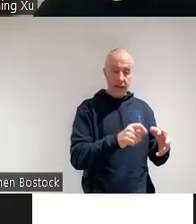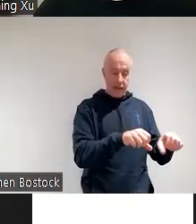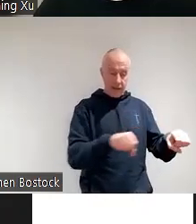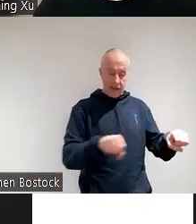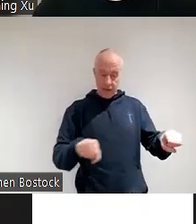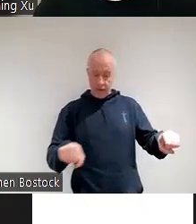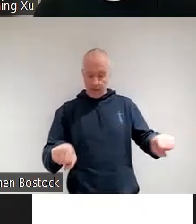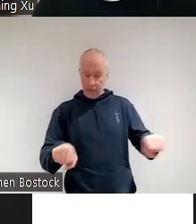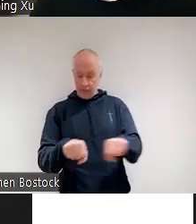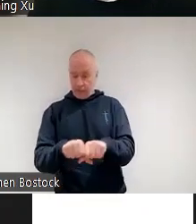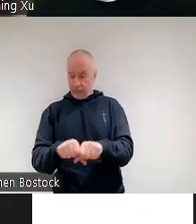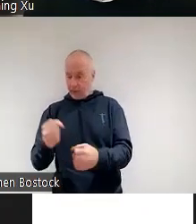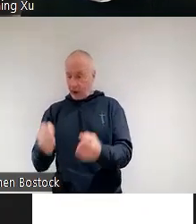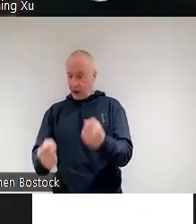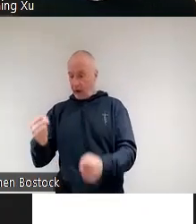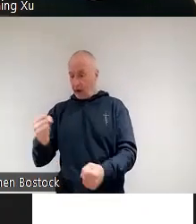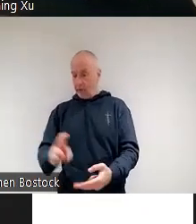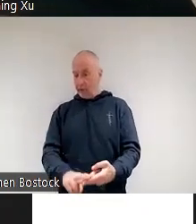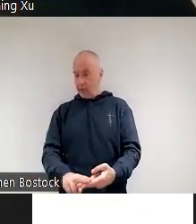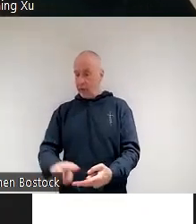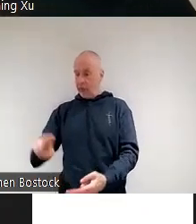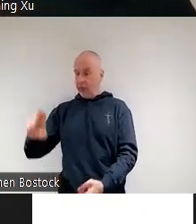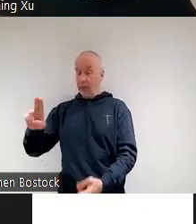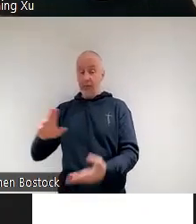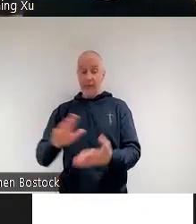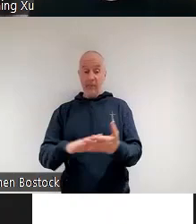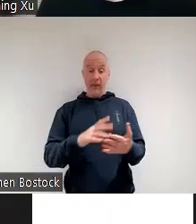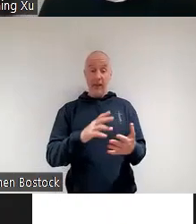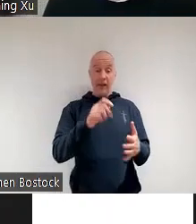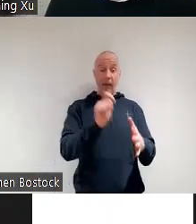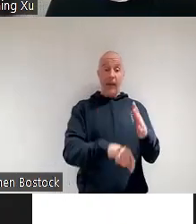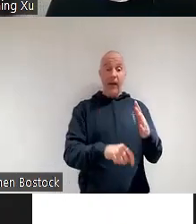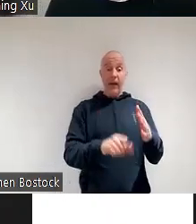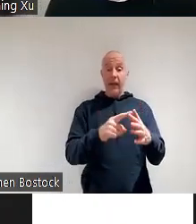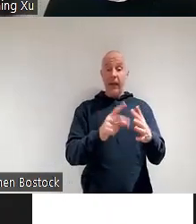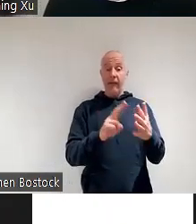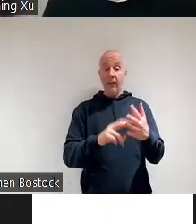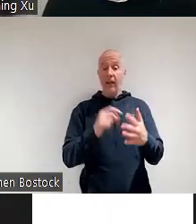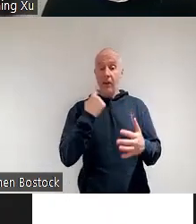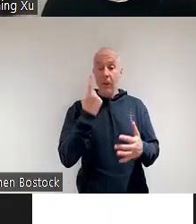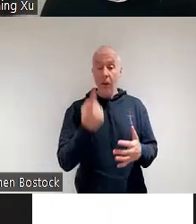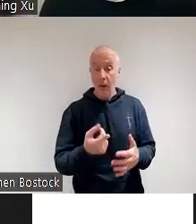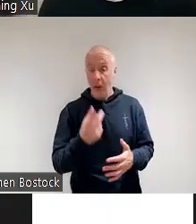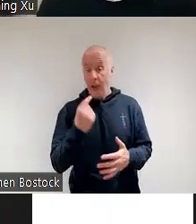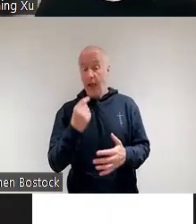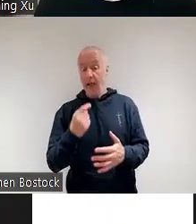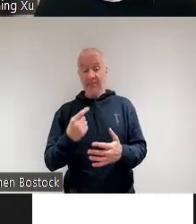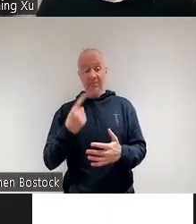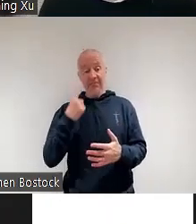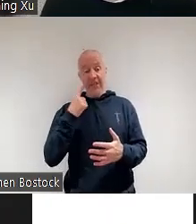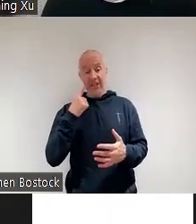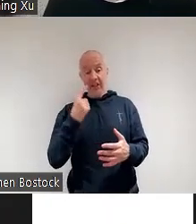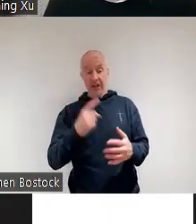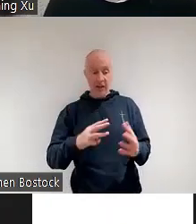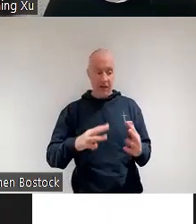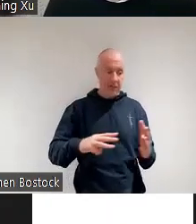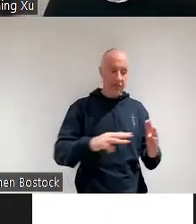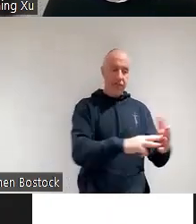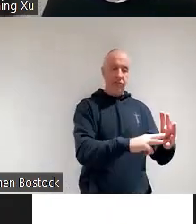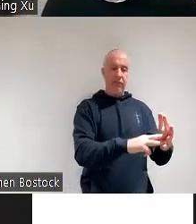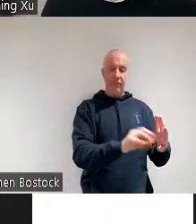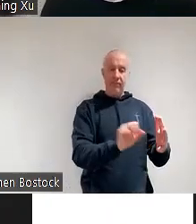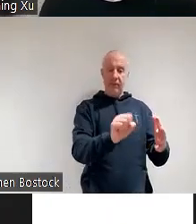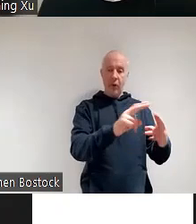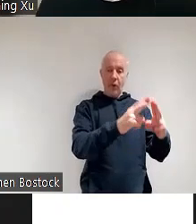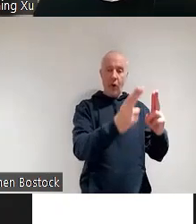basically means that if you get an EV tomorrow, you don't actually need to buy an EV charger. You can just simply plug in and then you will start to charge your car. And normally most